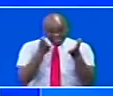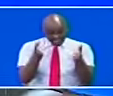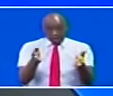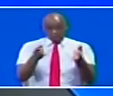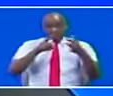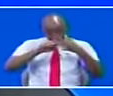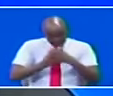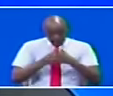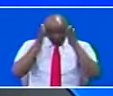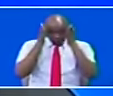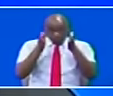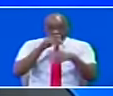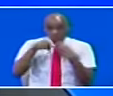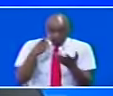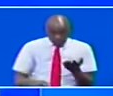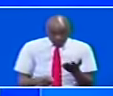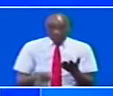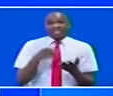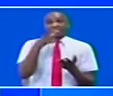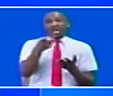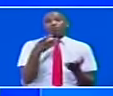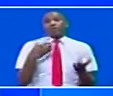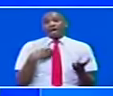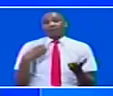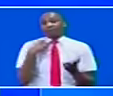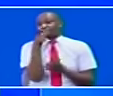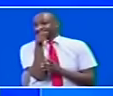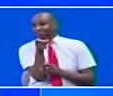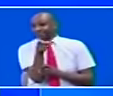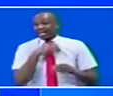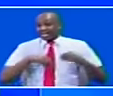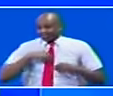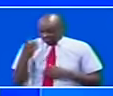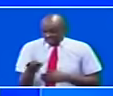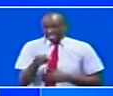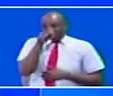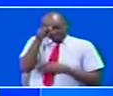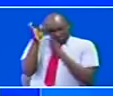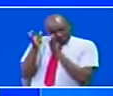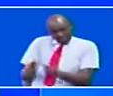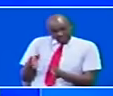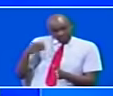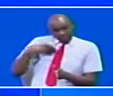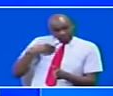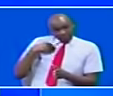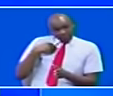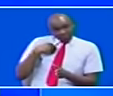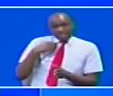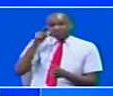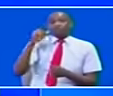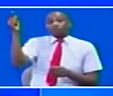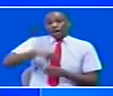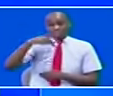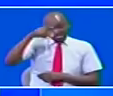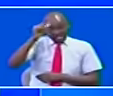begin our focus on graft. And the law firm of Elegyo Marakwet Senator Kipchumba Murkomen has now been summoned to appear before the National Assembly's Public